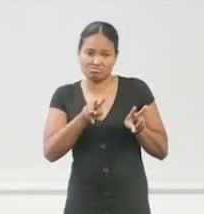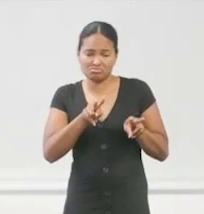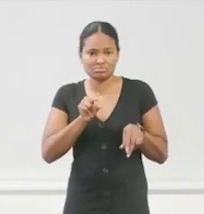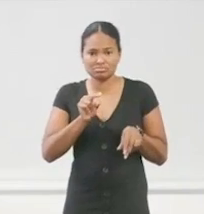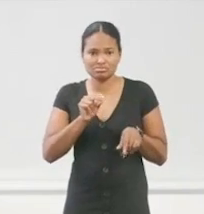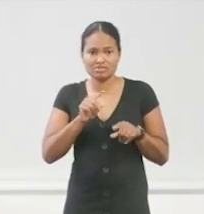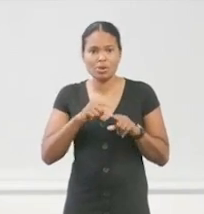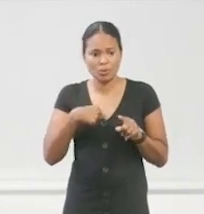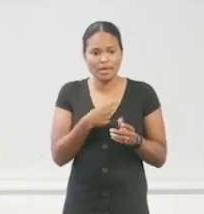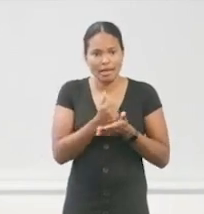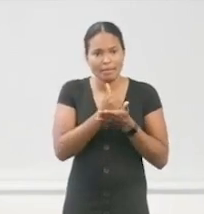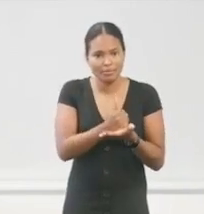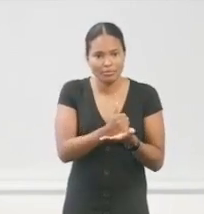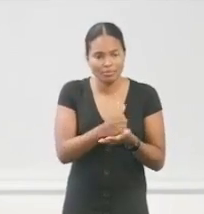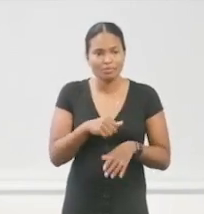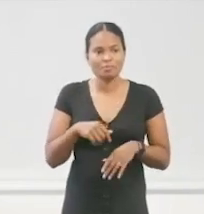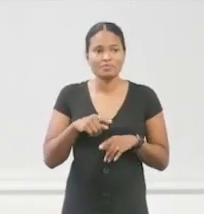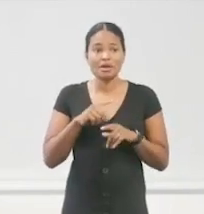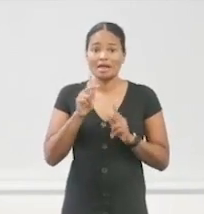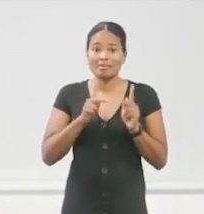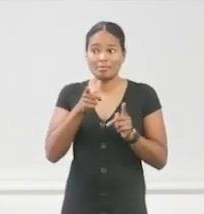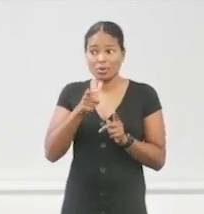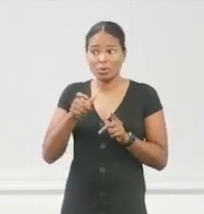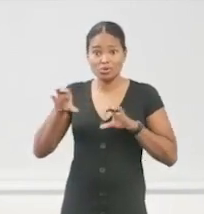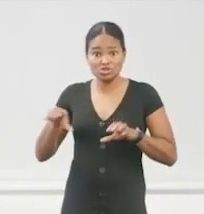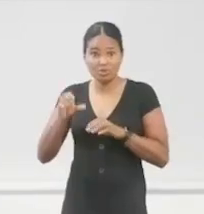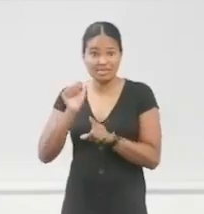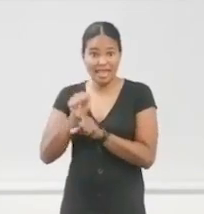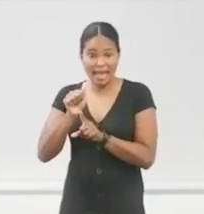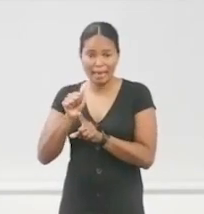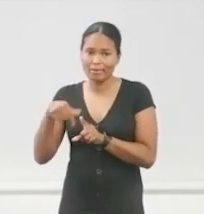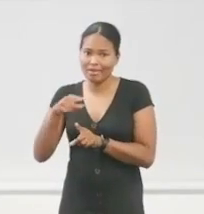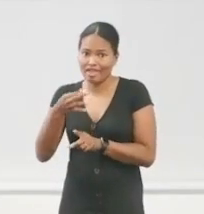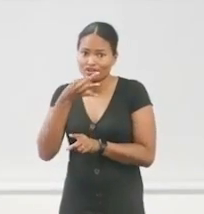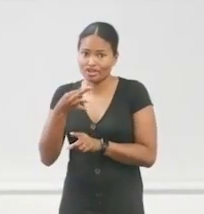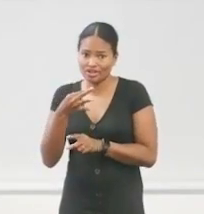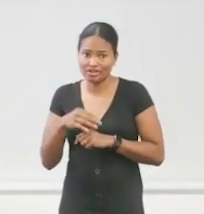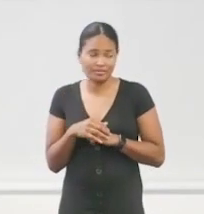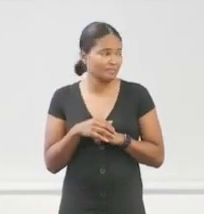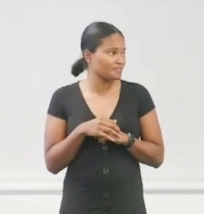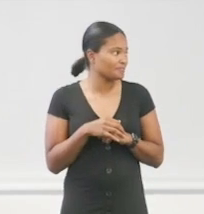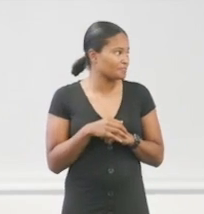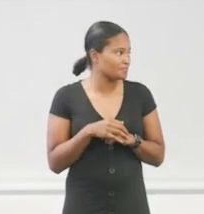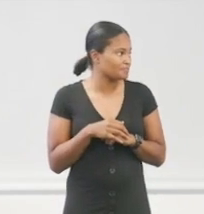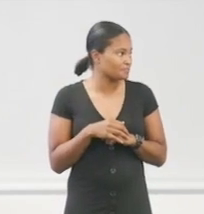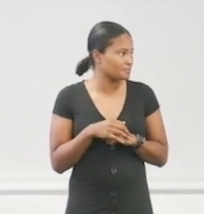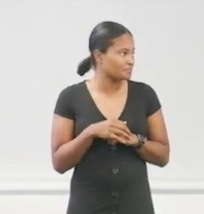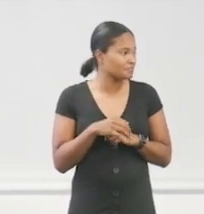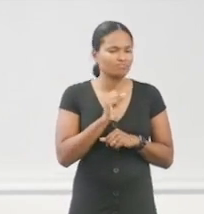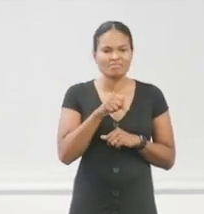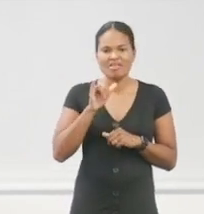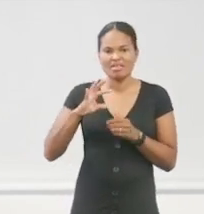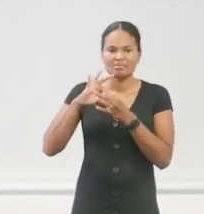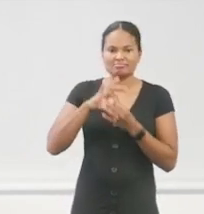just keep that in mind that people that are doing this, they're good at it. So, yeah, and I would say that kind of goes for everything, and this ties into sort of the next question